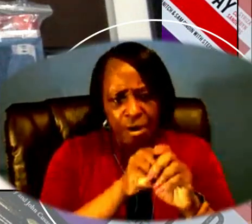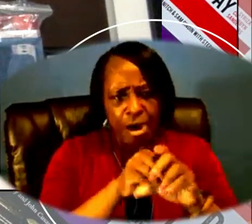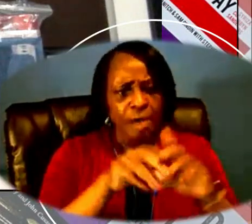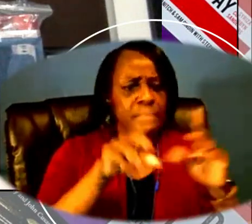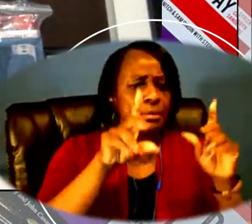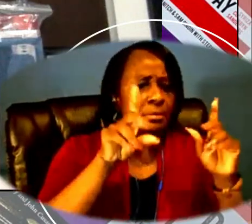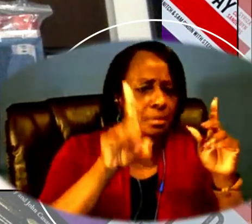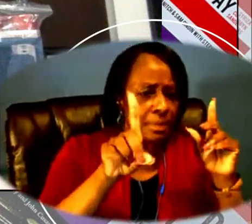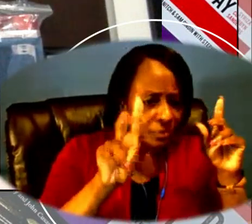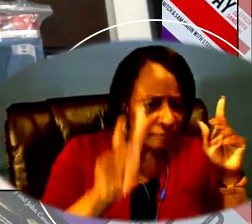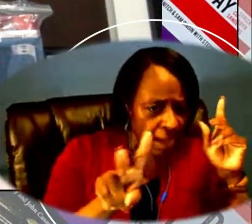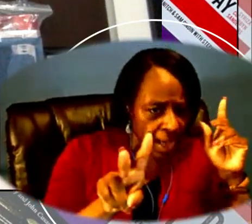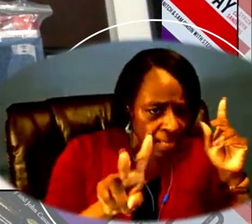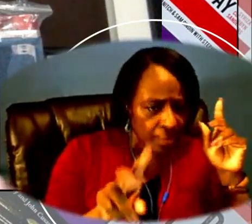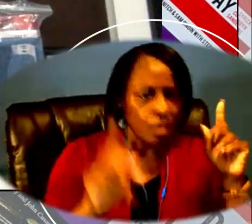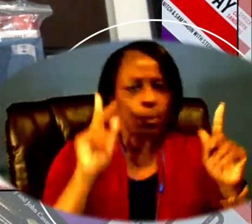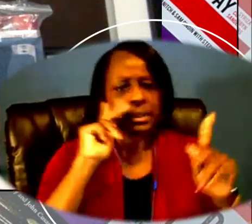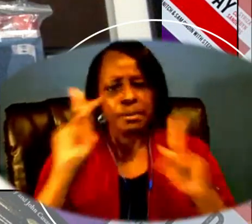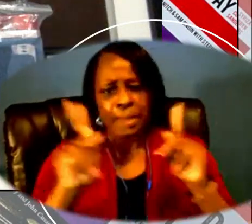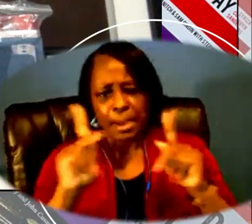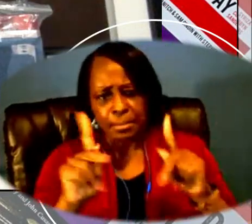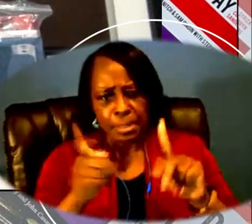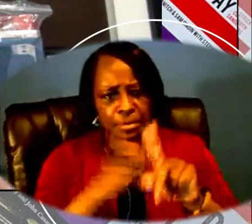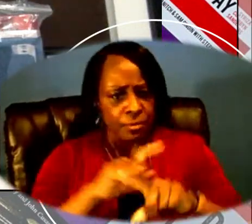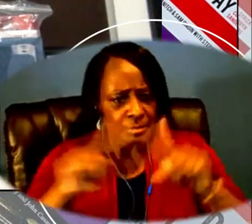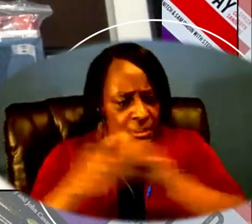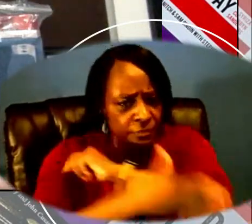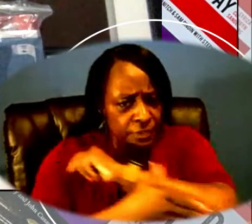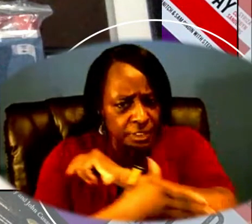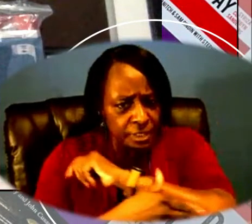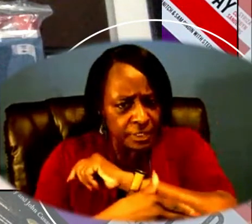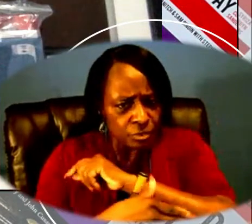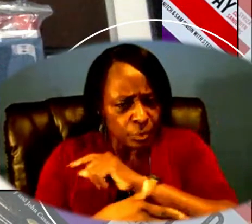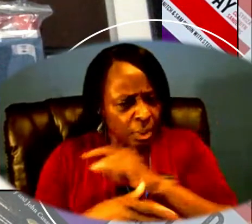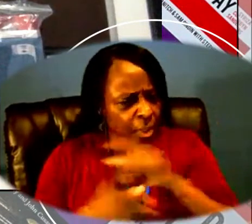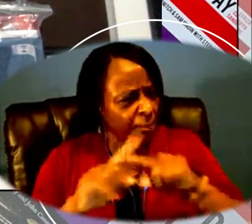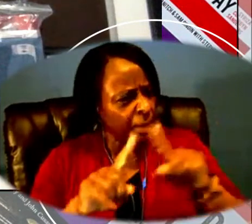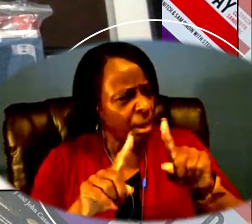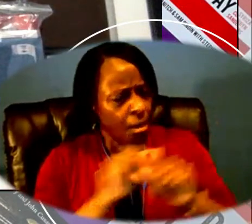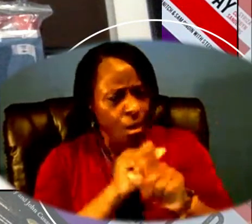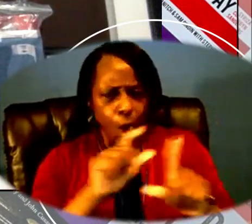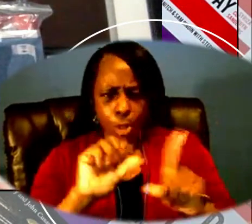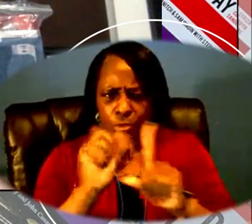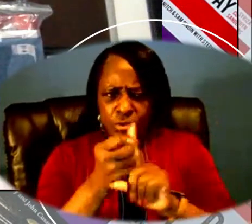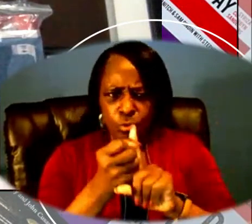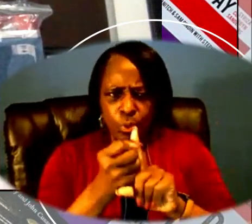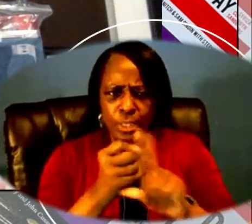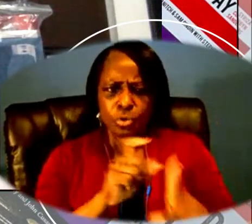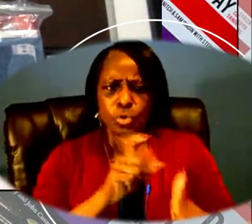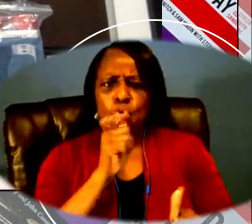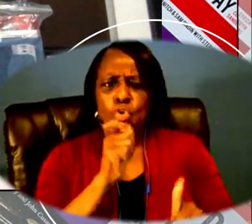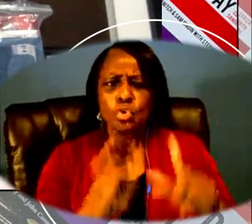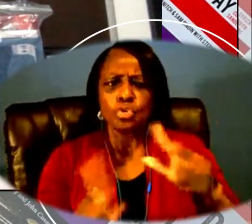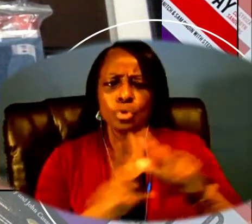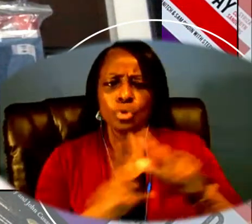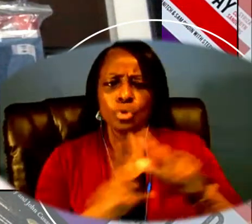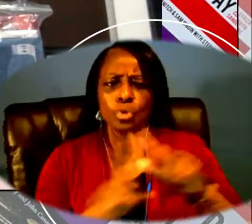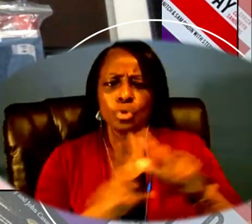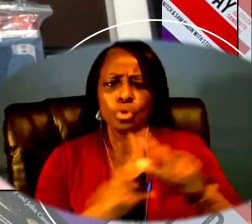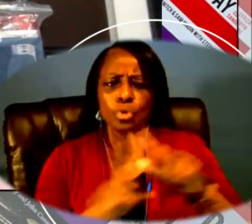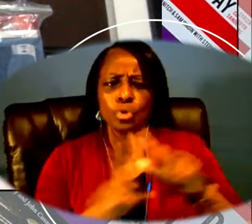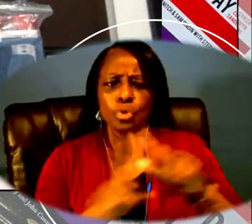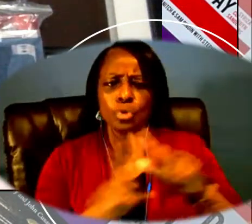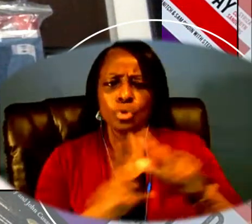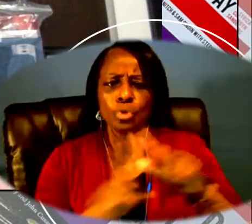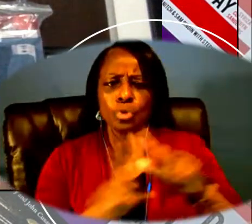about undocumented folks, all the different ways where police are showing up in instances and in situations where they should